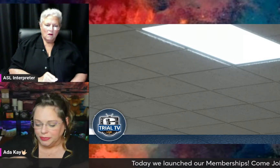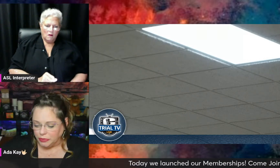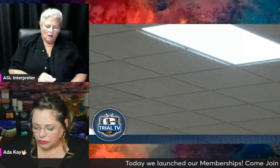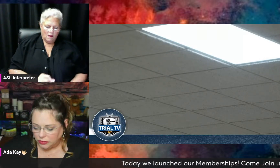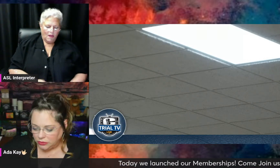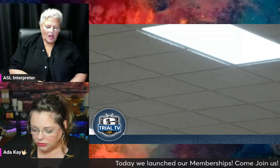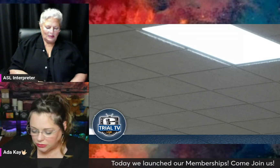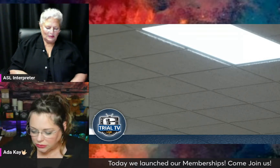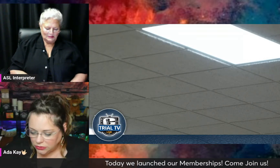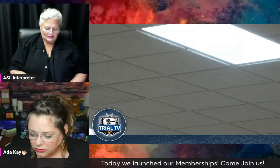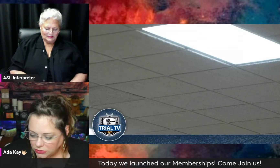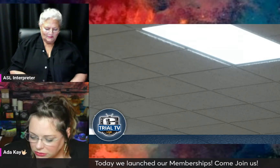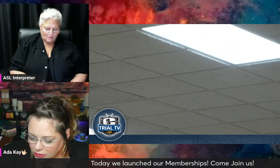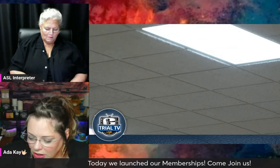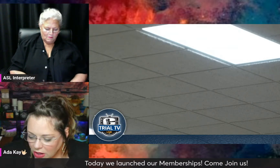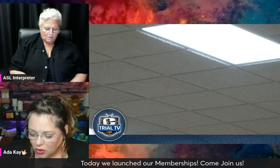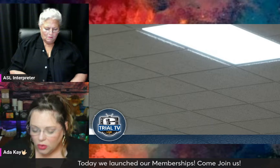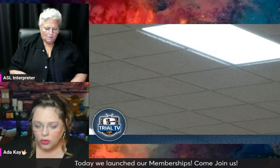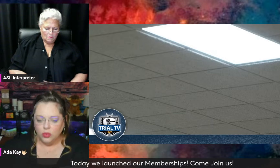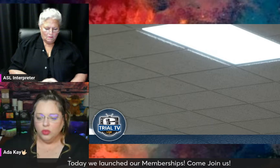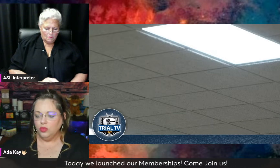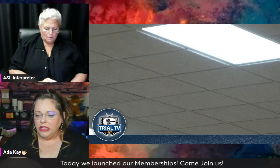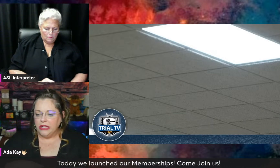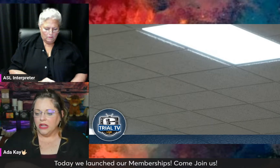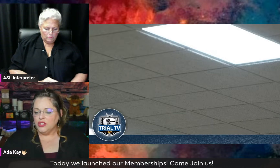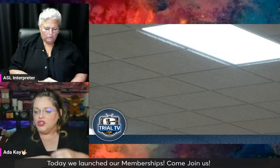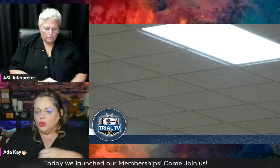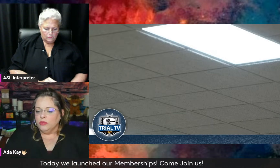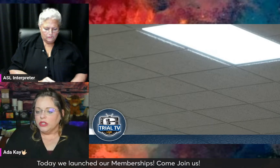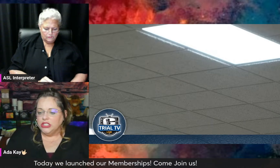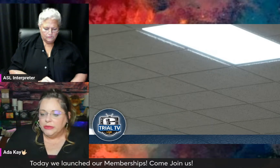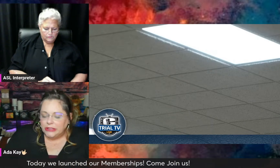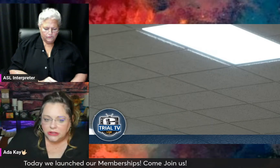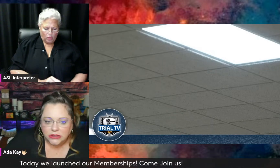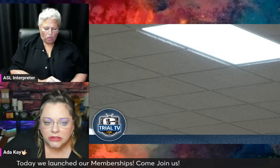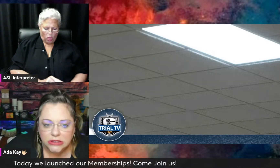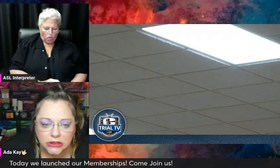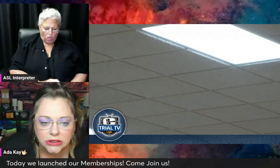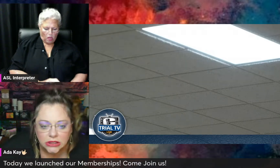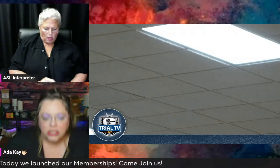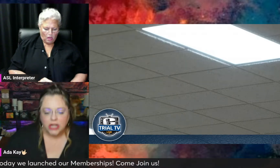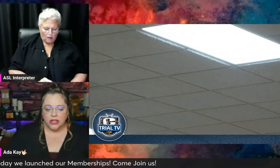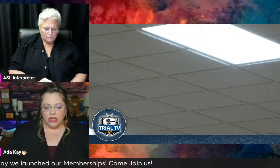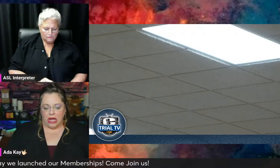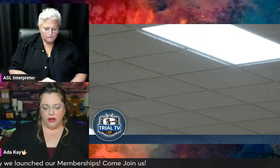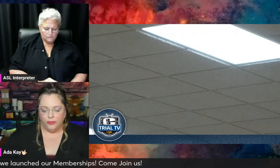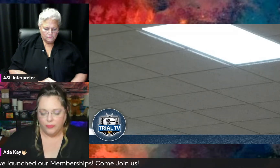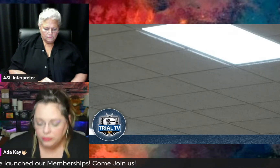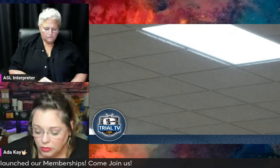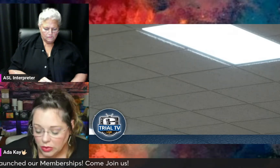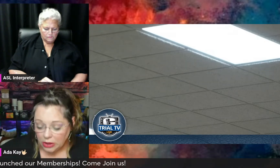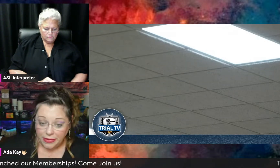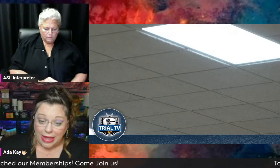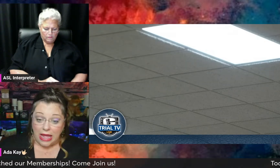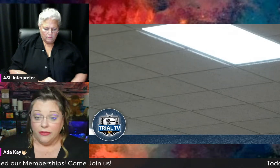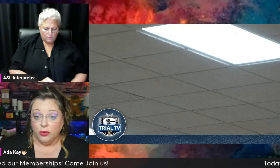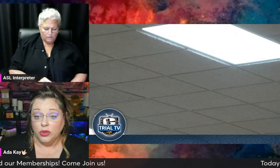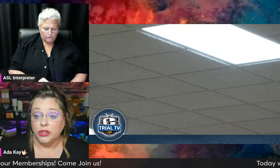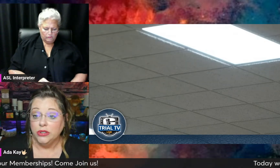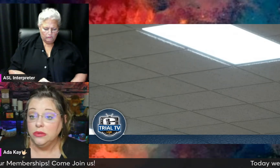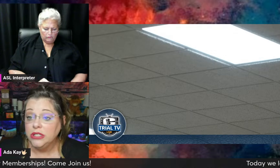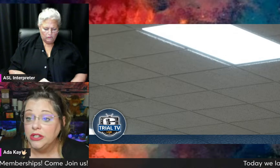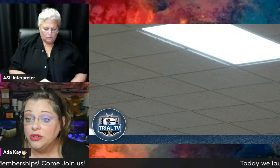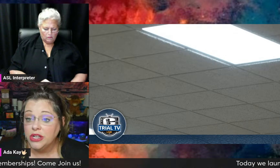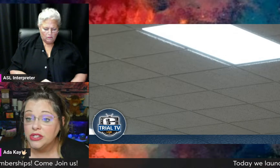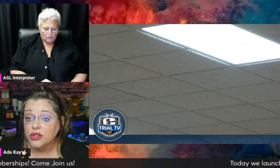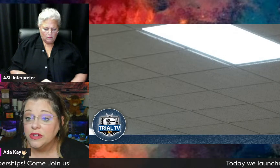here. Oh, we got a storm a coming. I hope, oh, I have a real